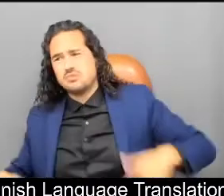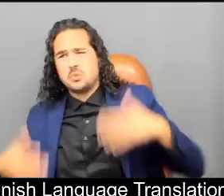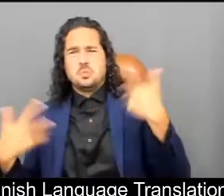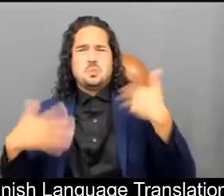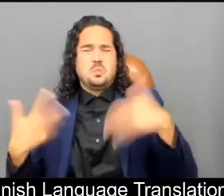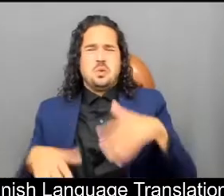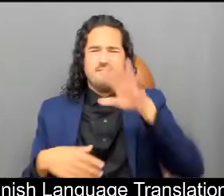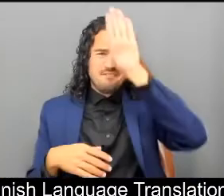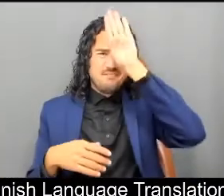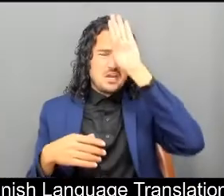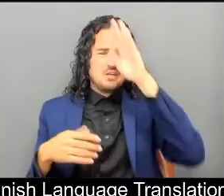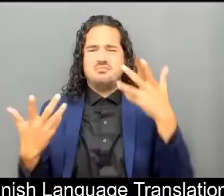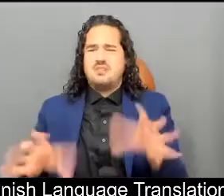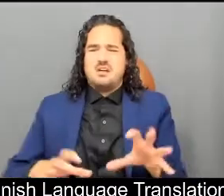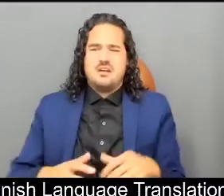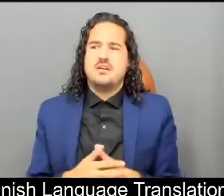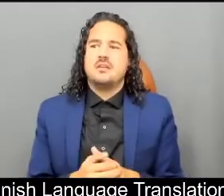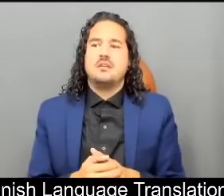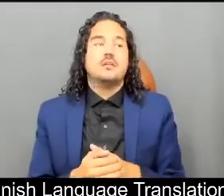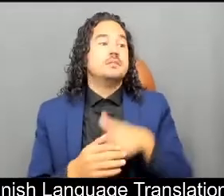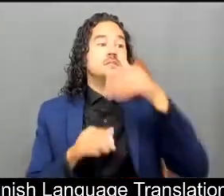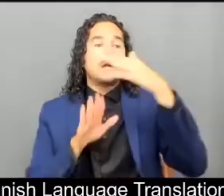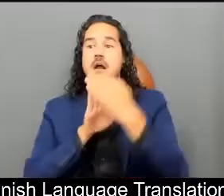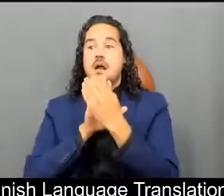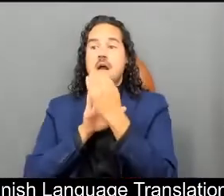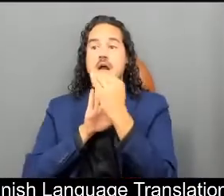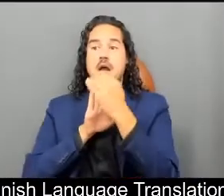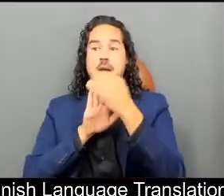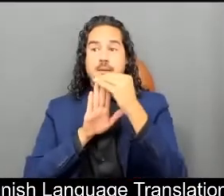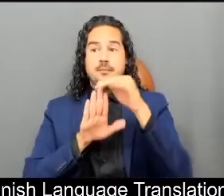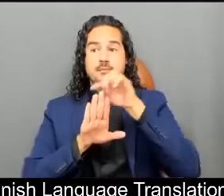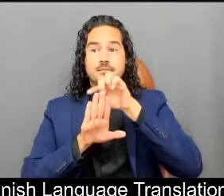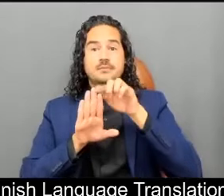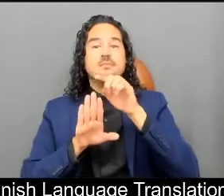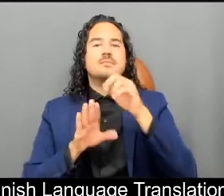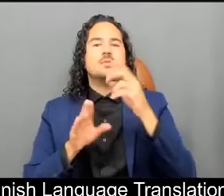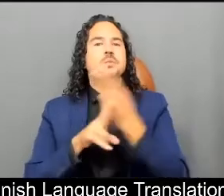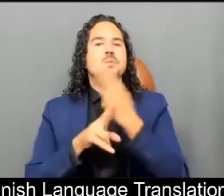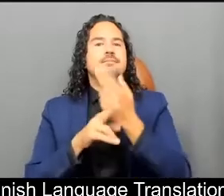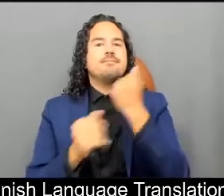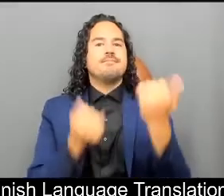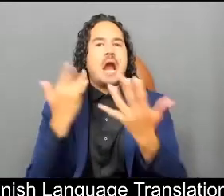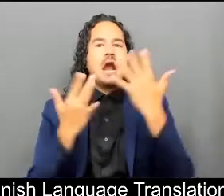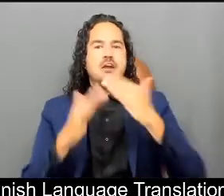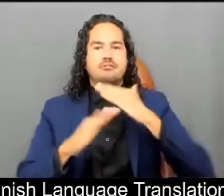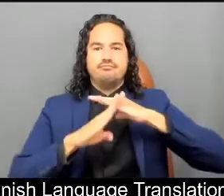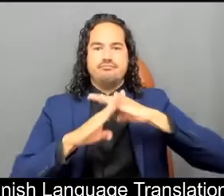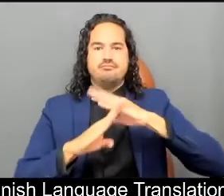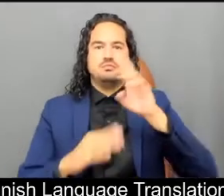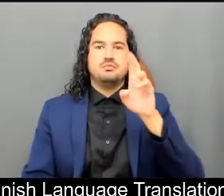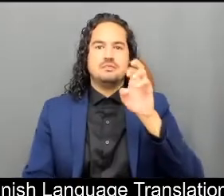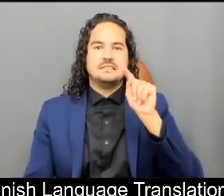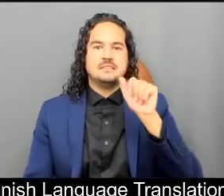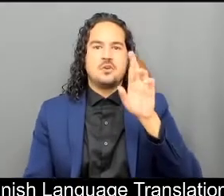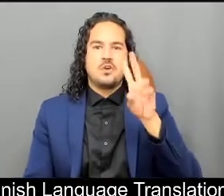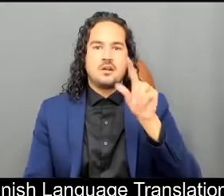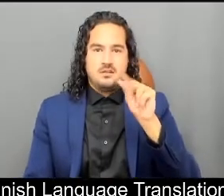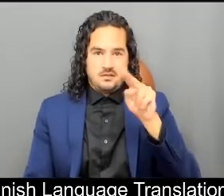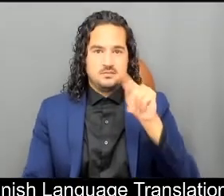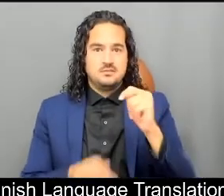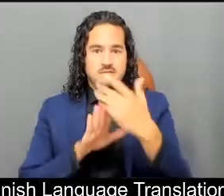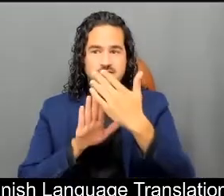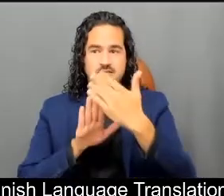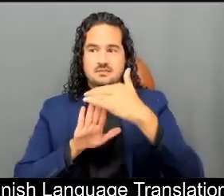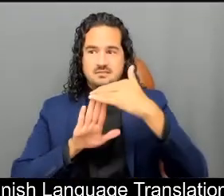and right up here to help kind of control that. Now, retardant and water have 2 very different functions.